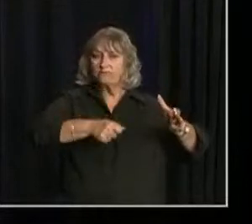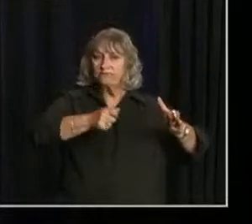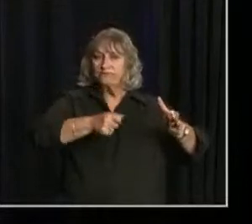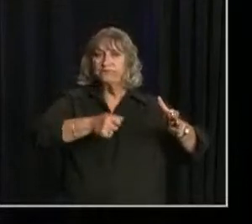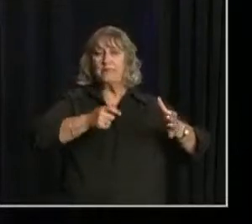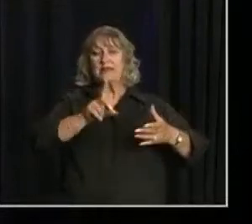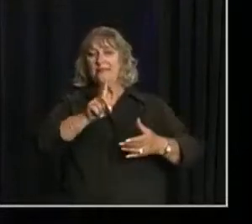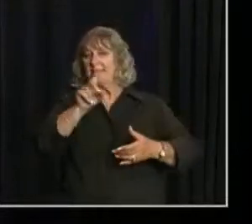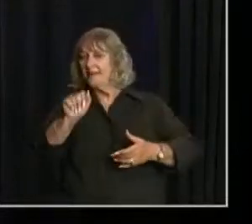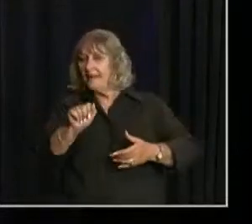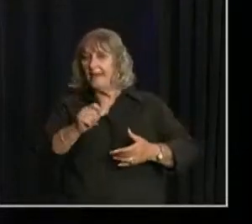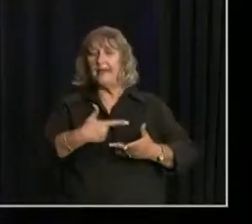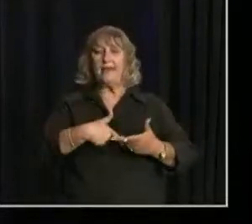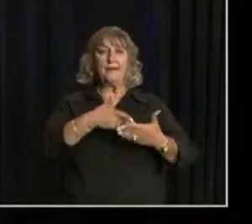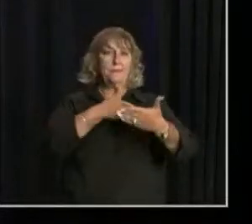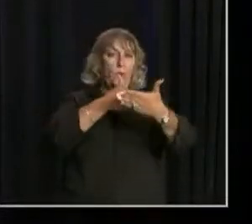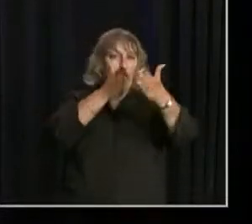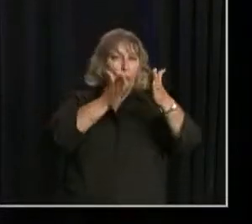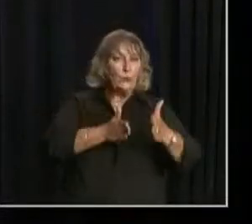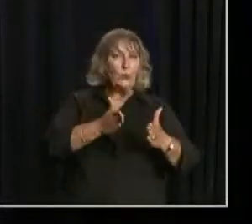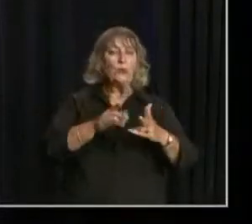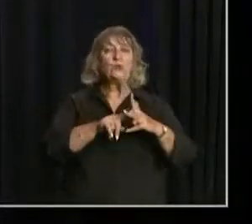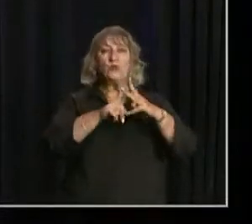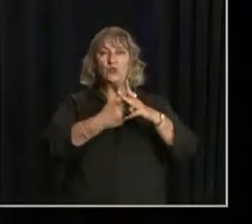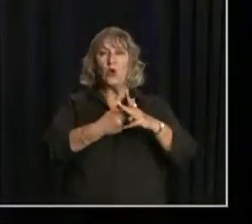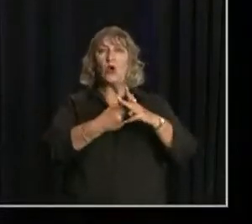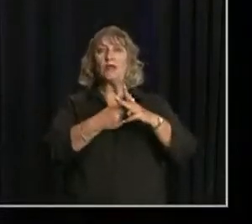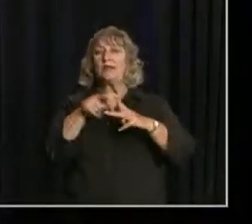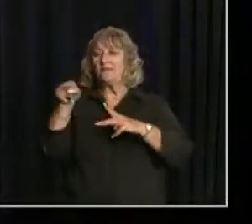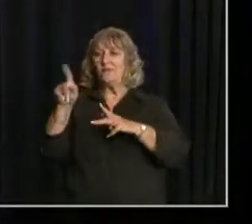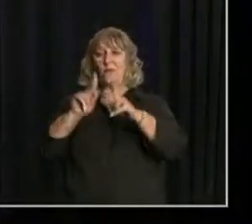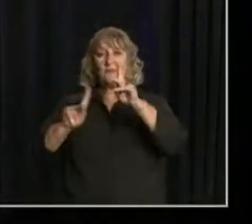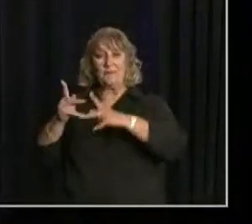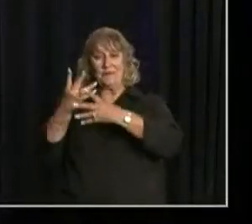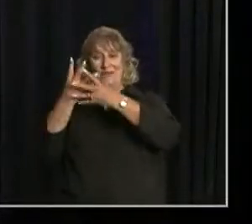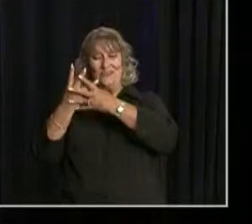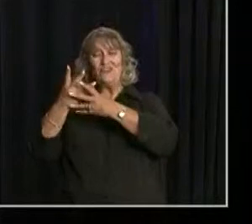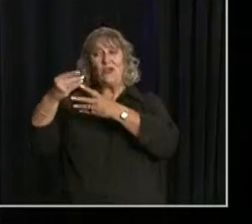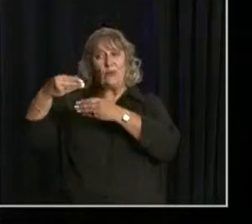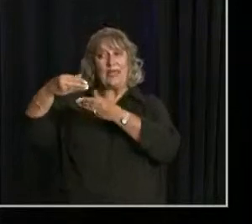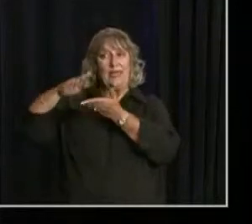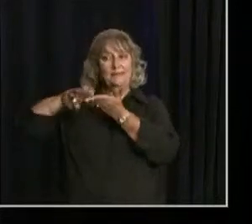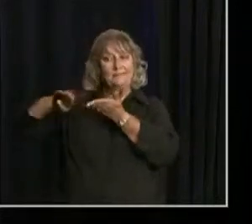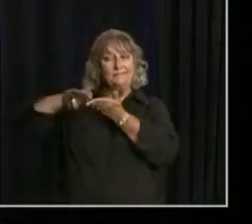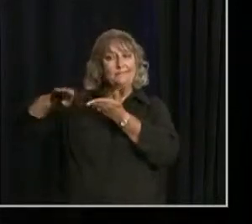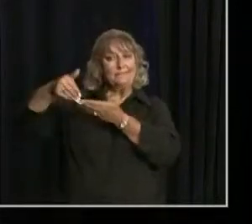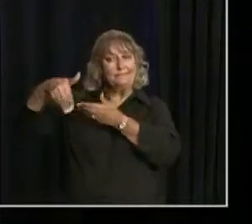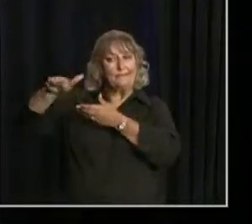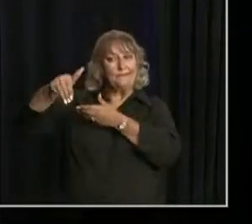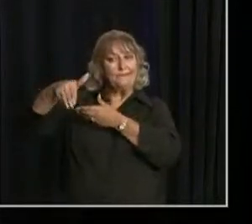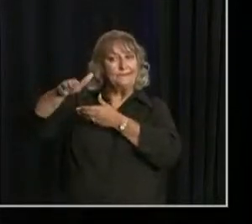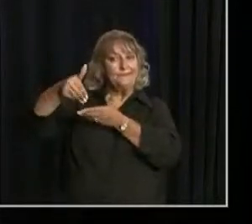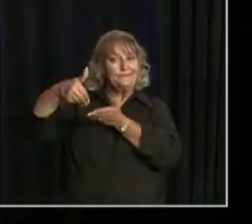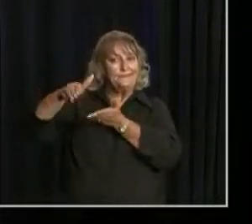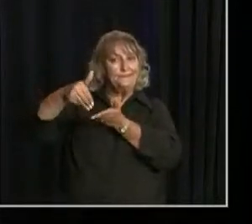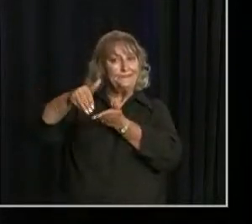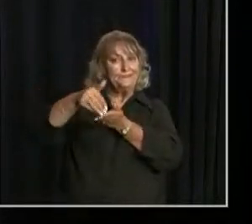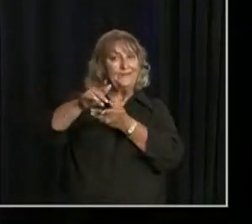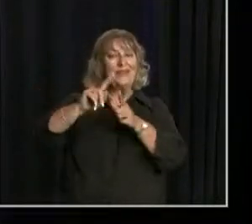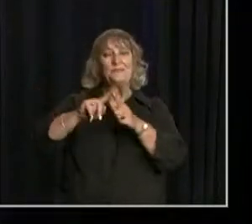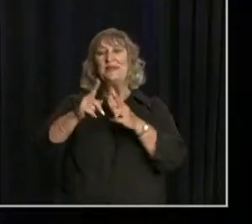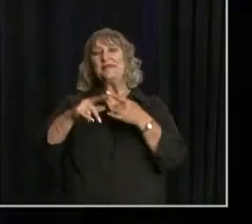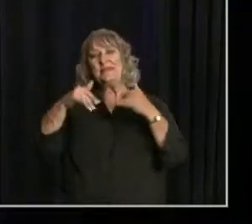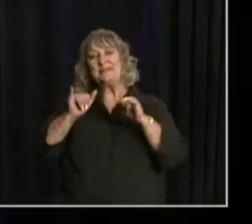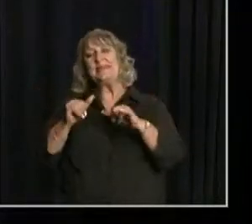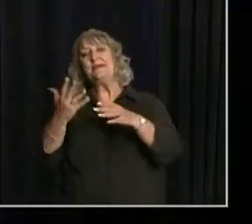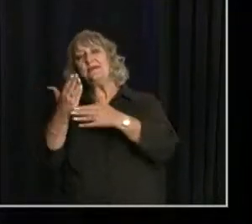DA's office, prosecutors, to make sure we can start moving those out of the jail as quickly as possible. But there is still a lot of in and out, and